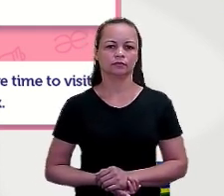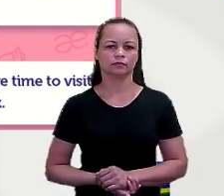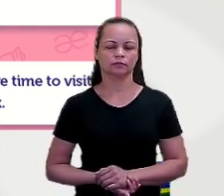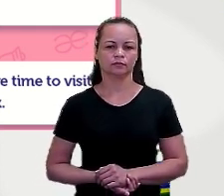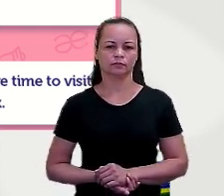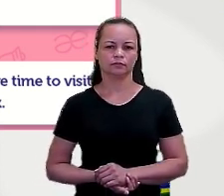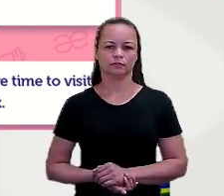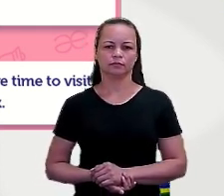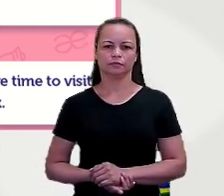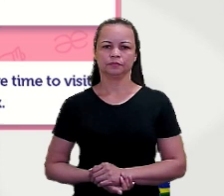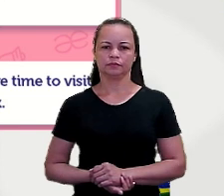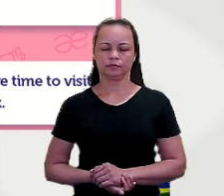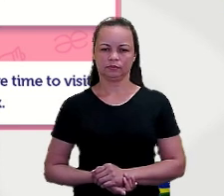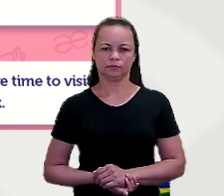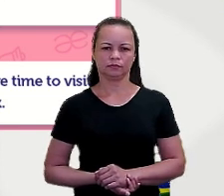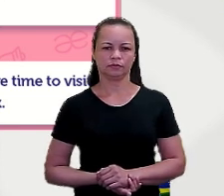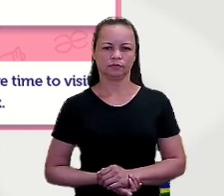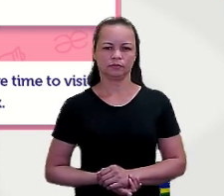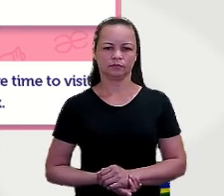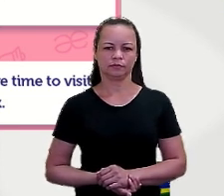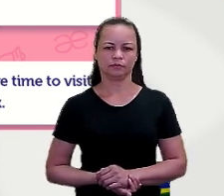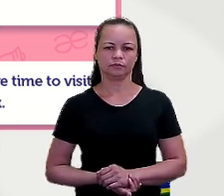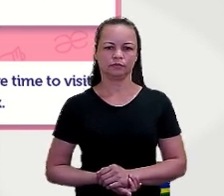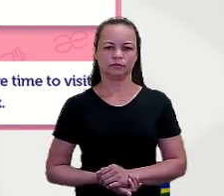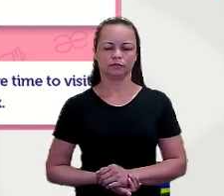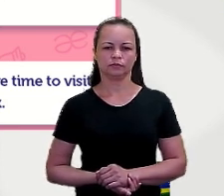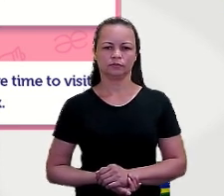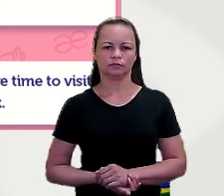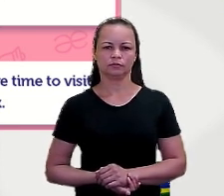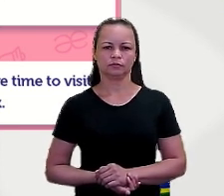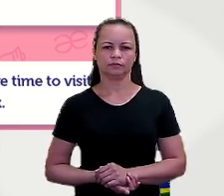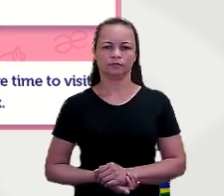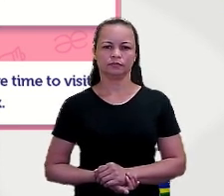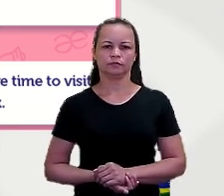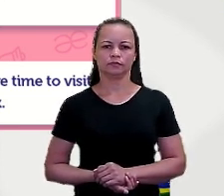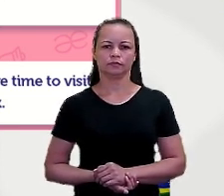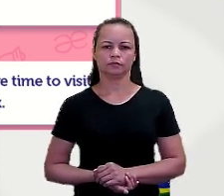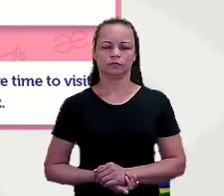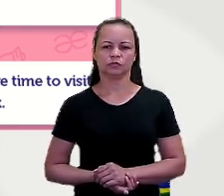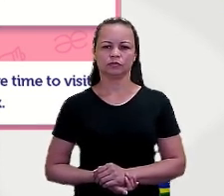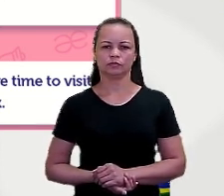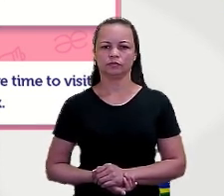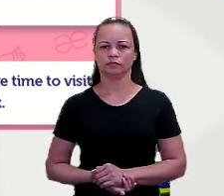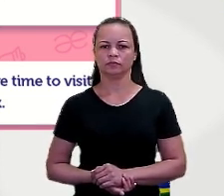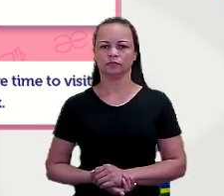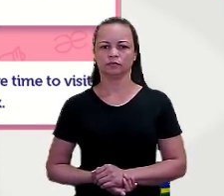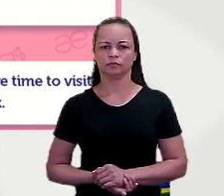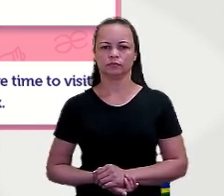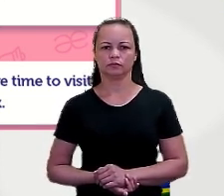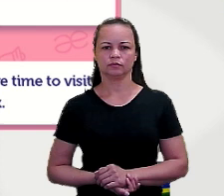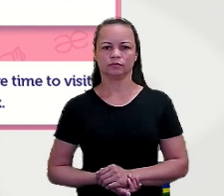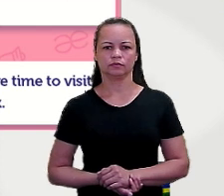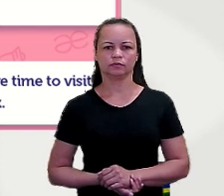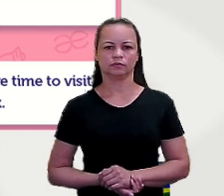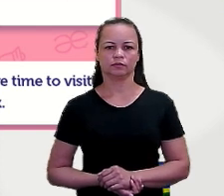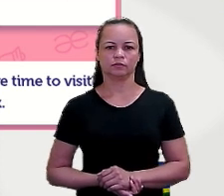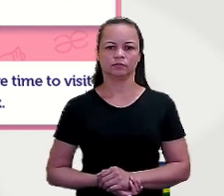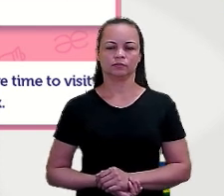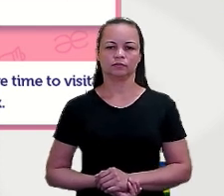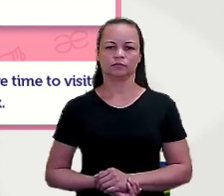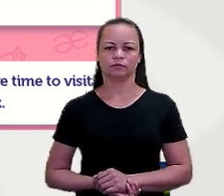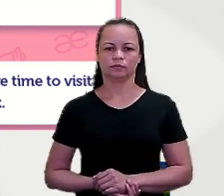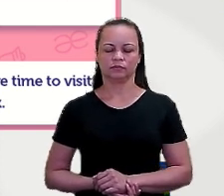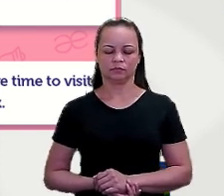shops. There are so many things to do in New York. It's impossible to do